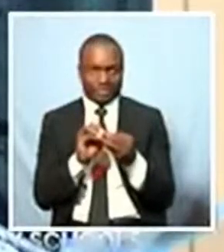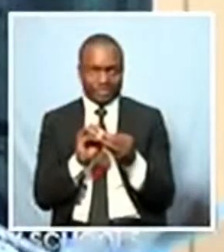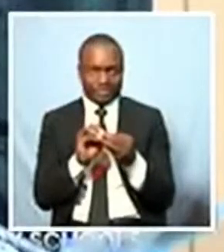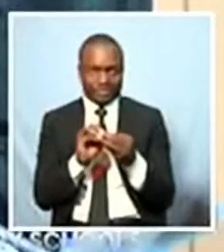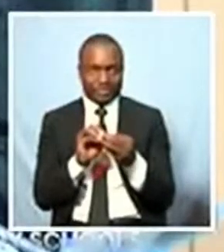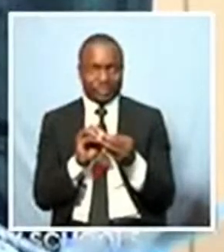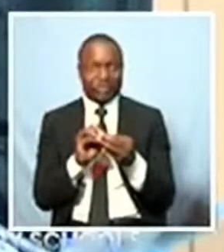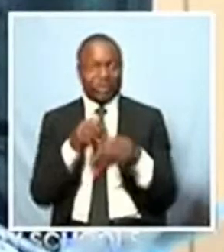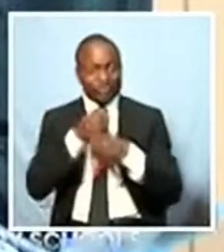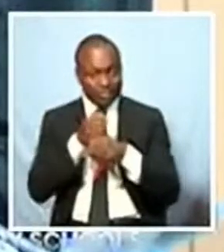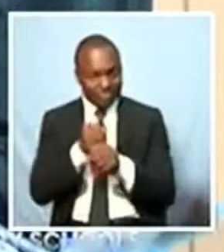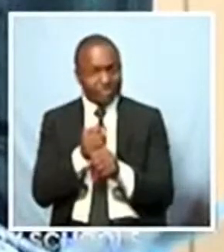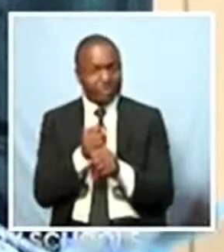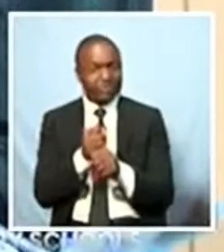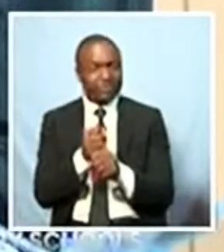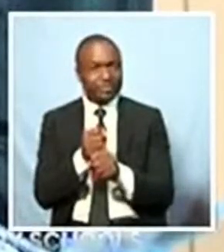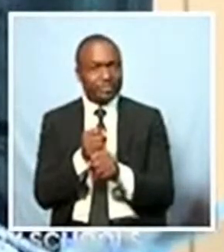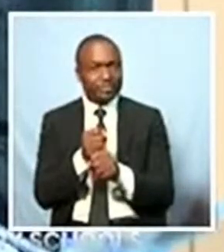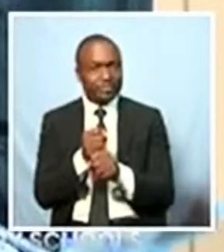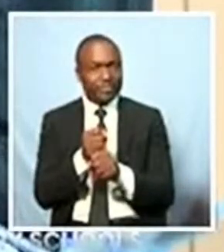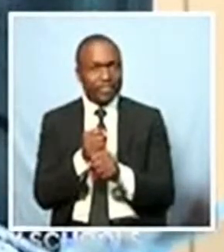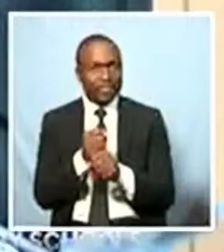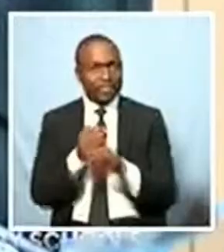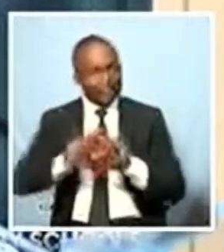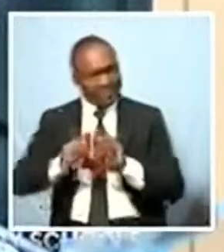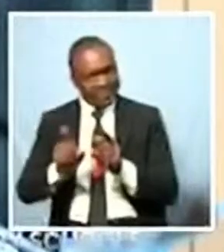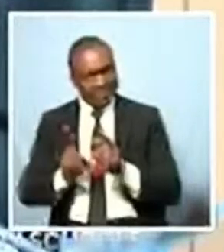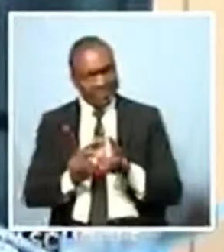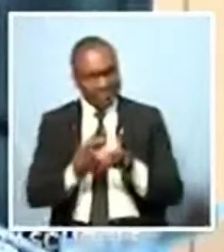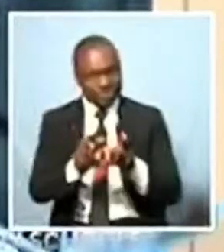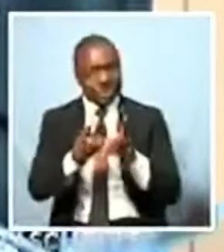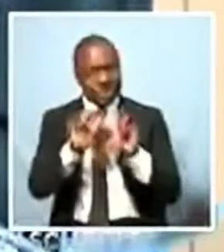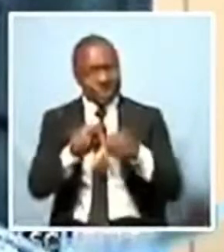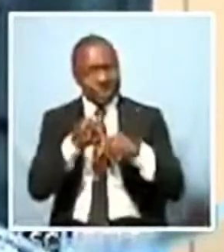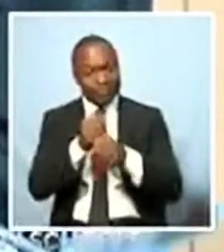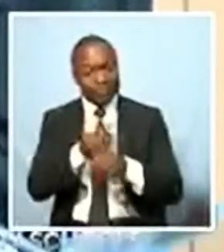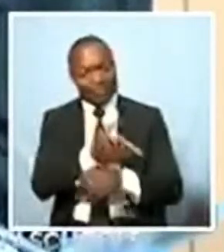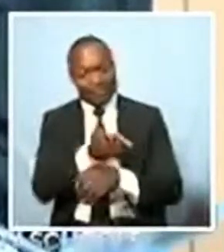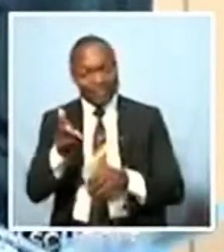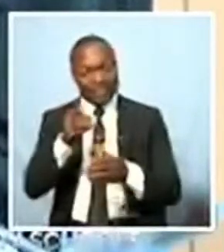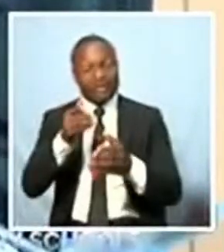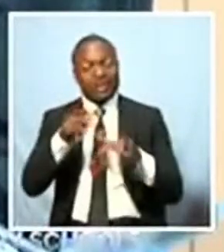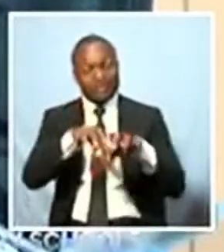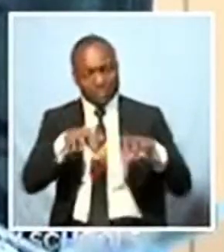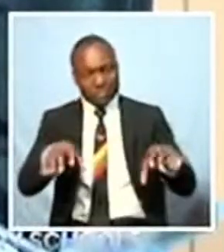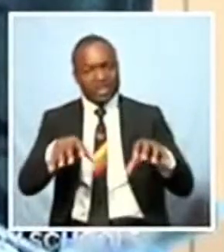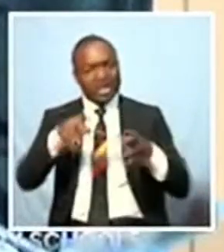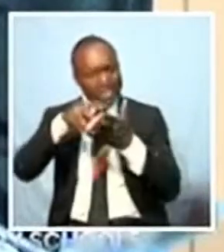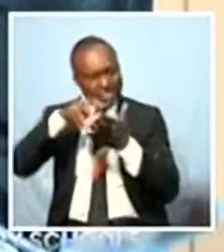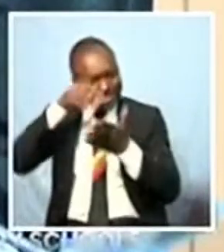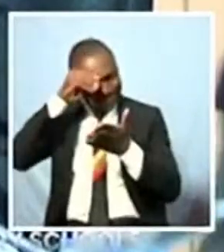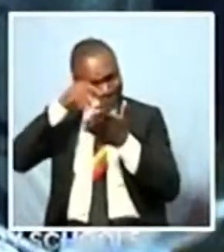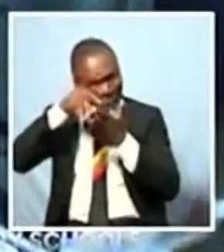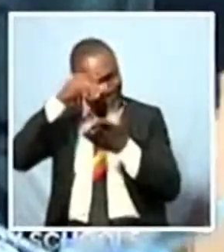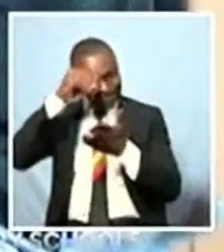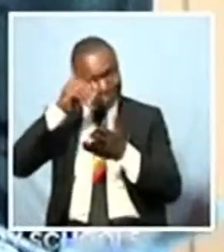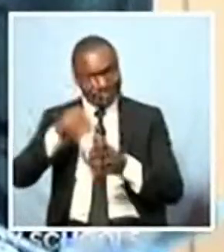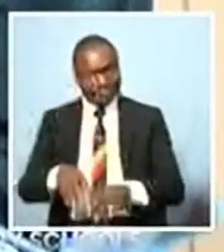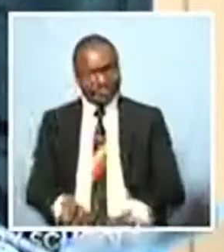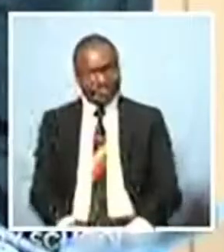in coming up with, a different approach that can make these kids learn.